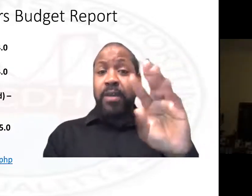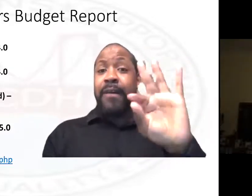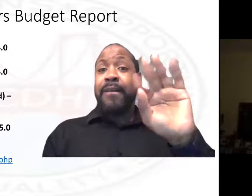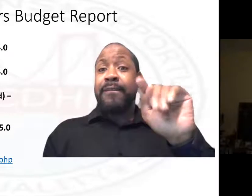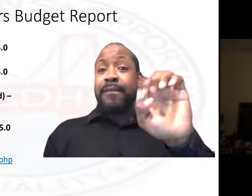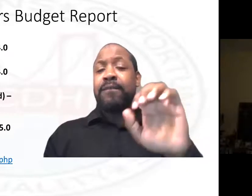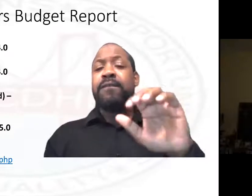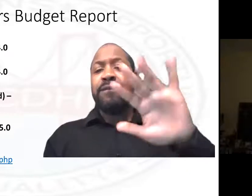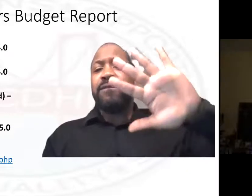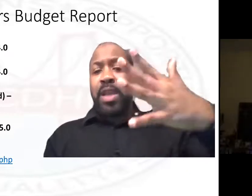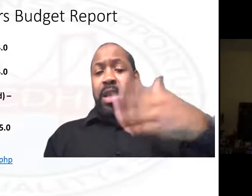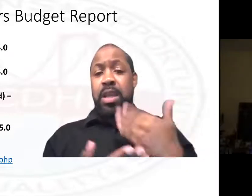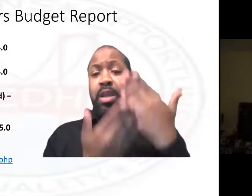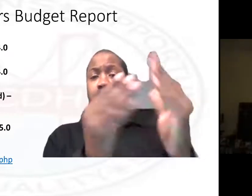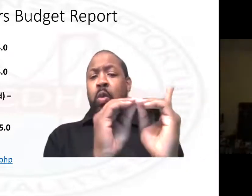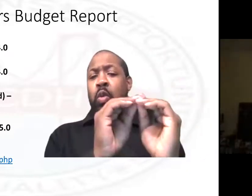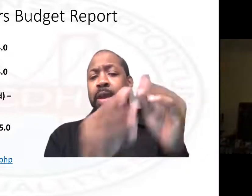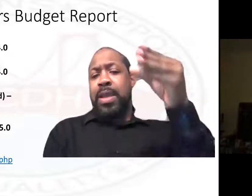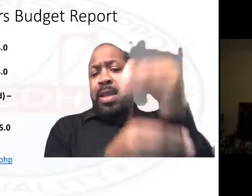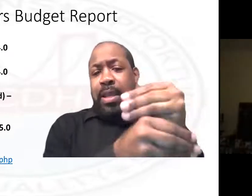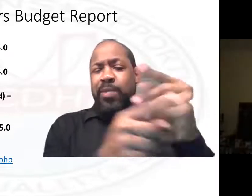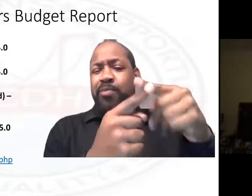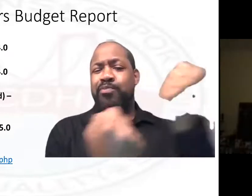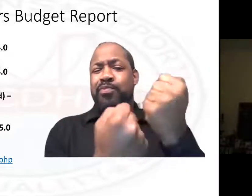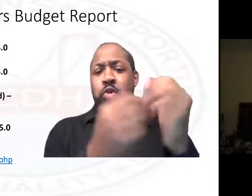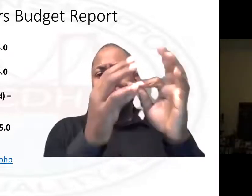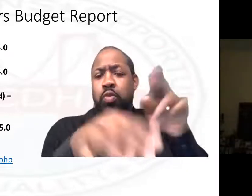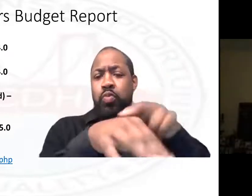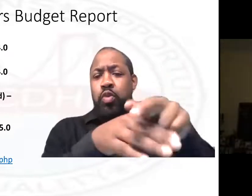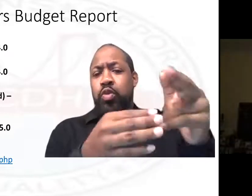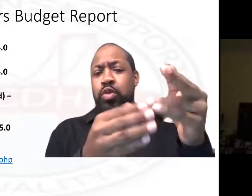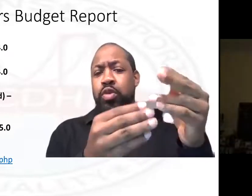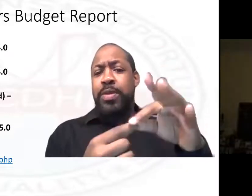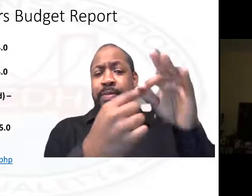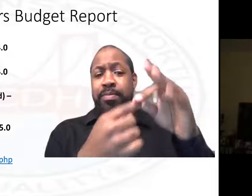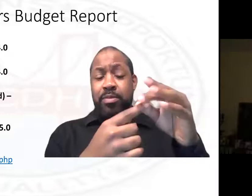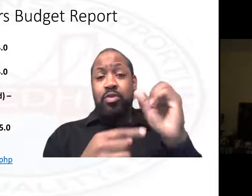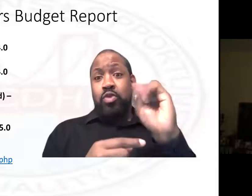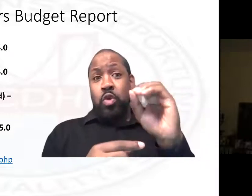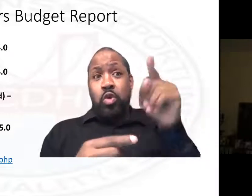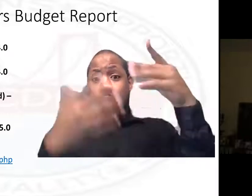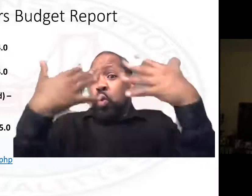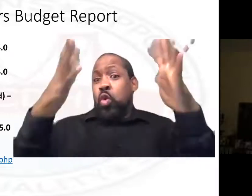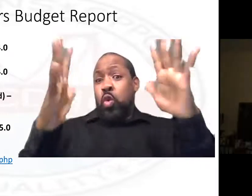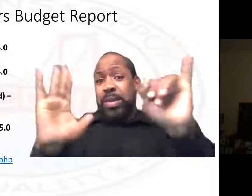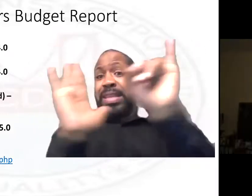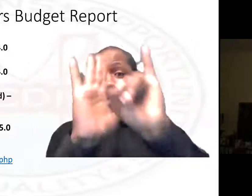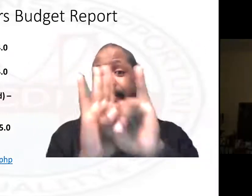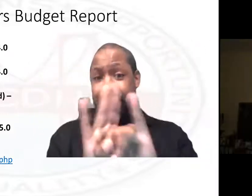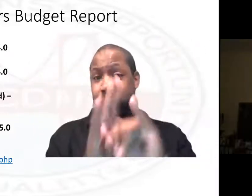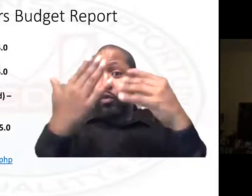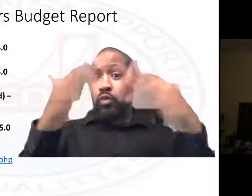837,586, and we're asking for an additional FTE, a 5th full-time position to be added, specifically to work with